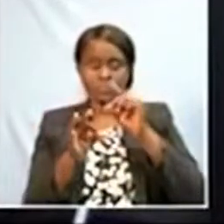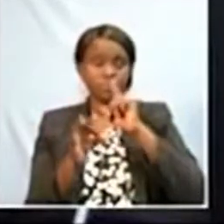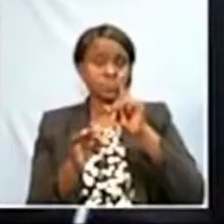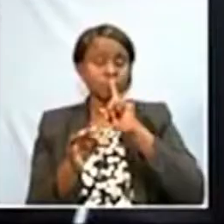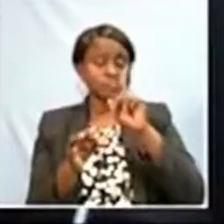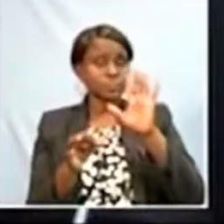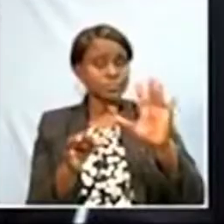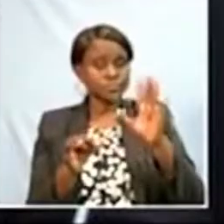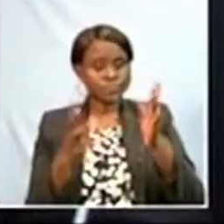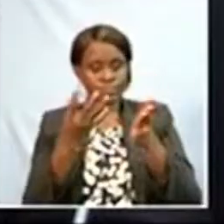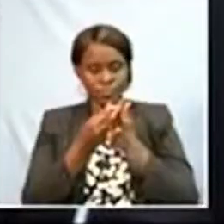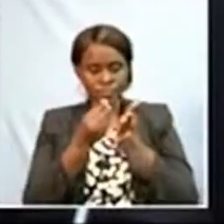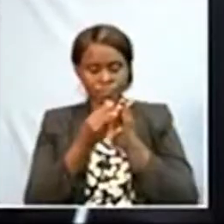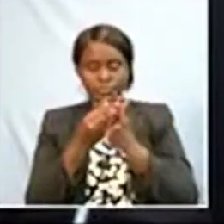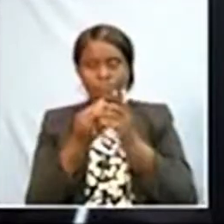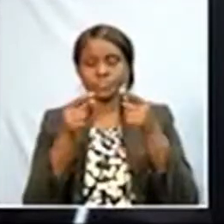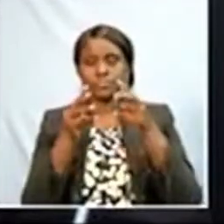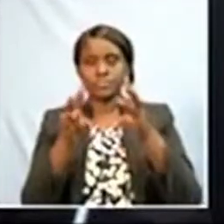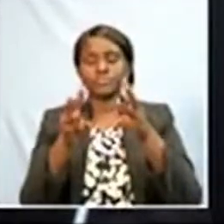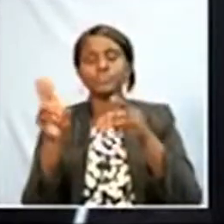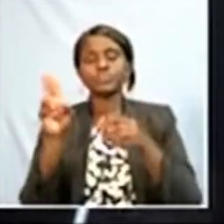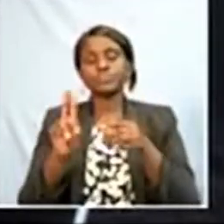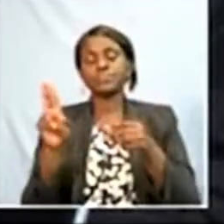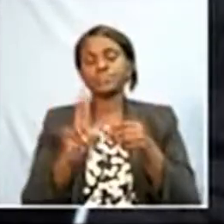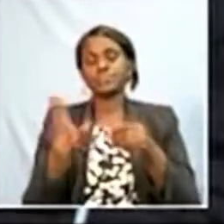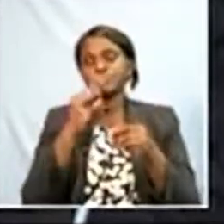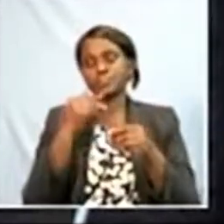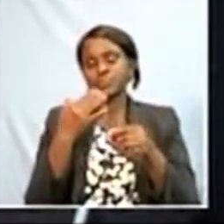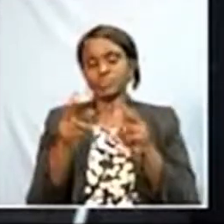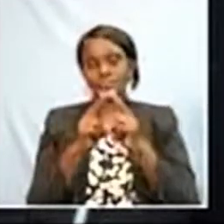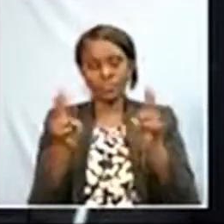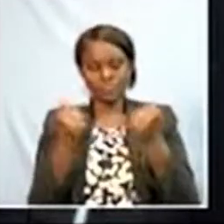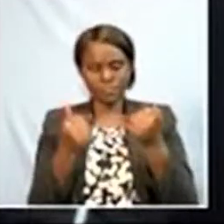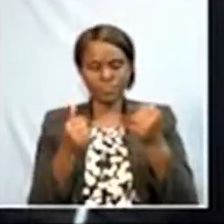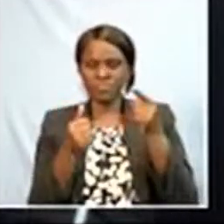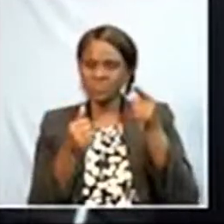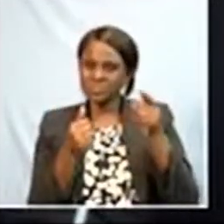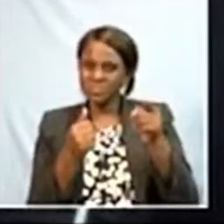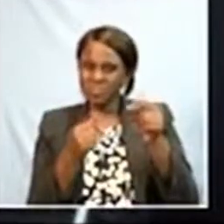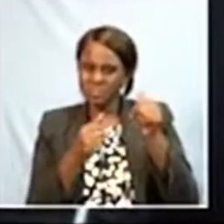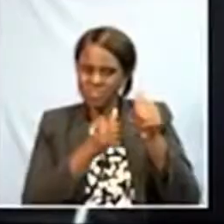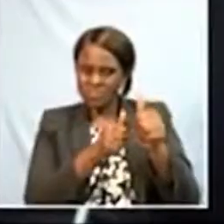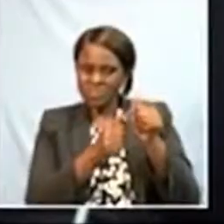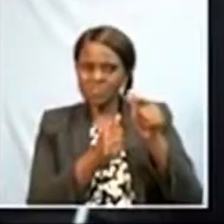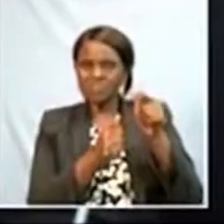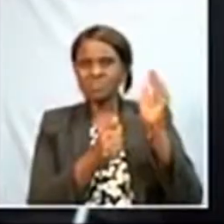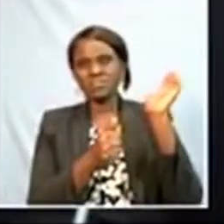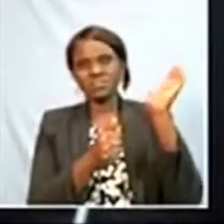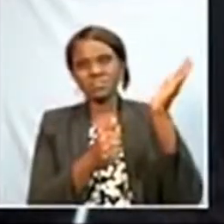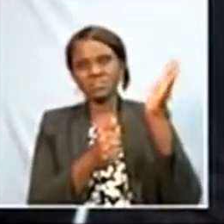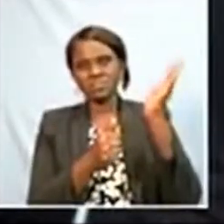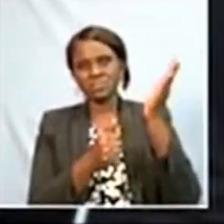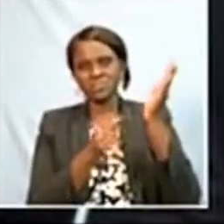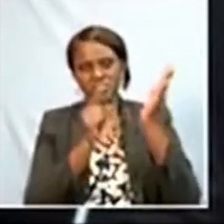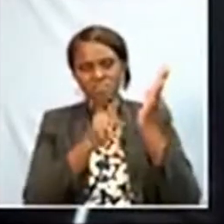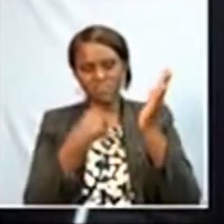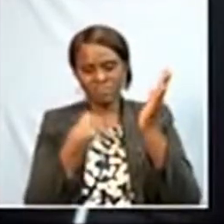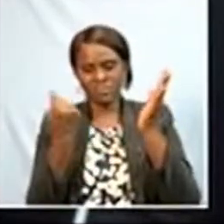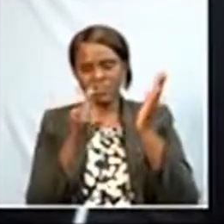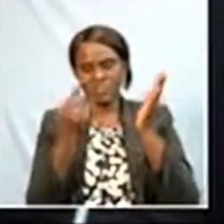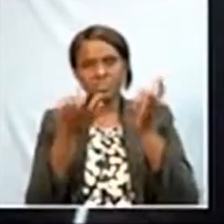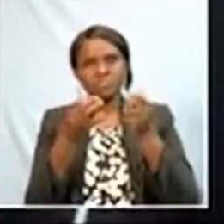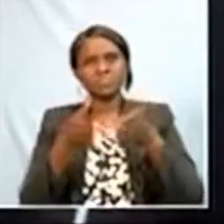actual funding criteria is used. So, based on this statement, I want to